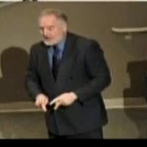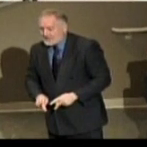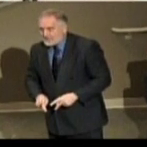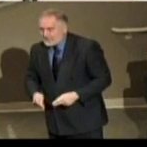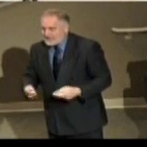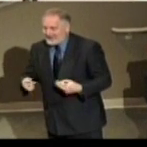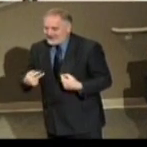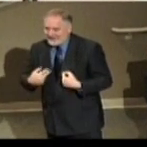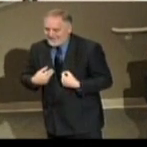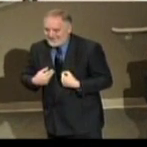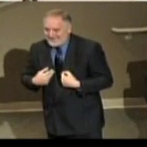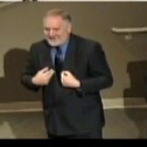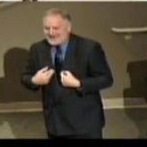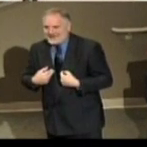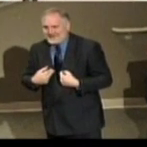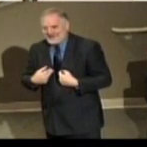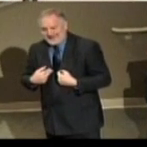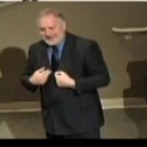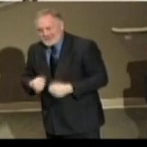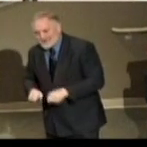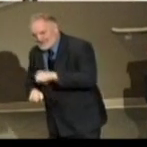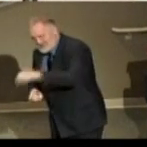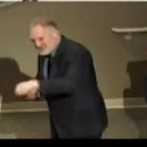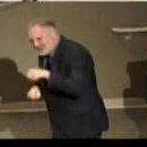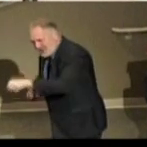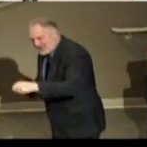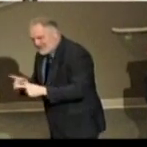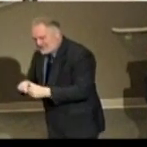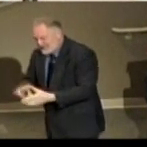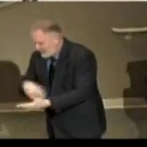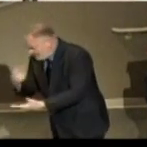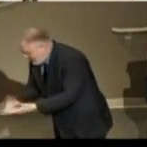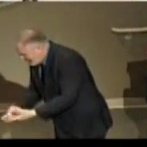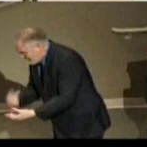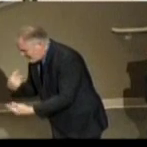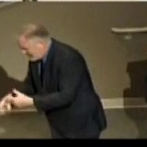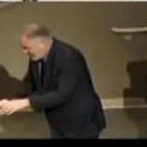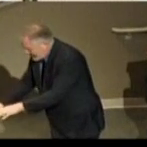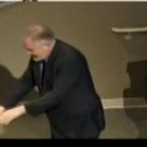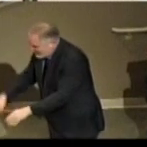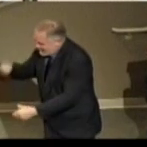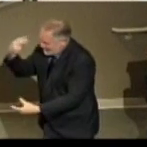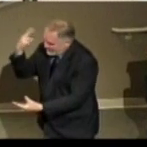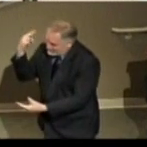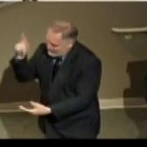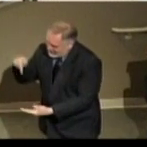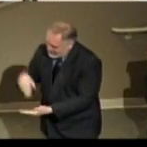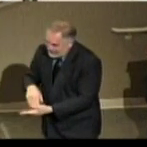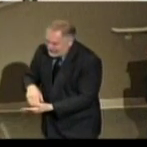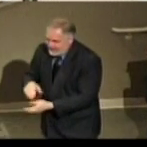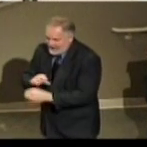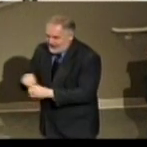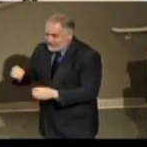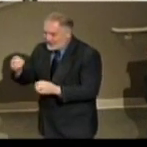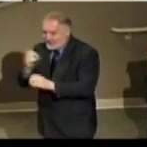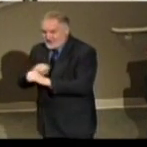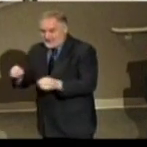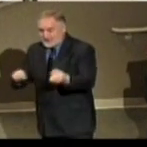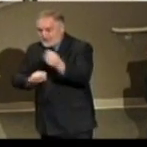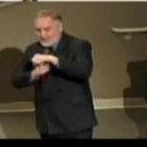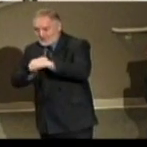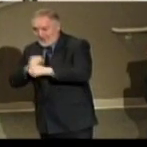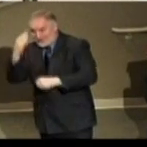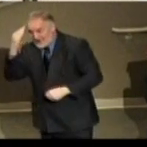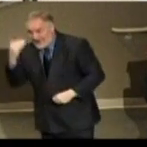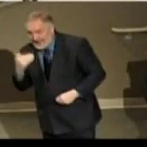other guy couldn't get up again. And they have no headgear. And I mean, they're